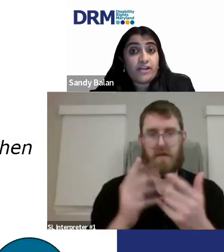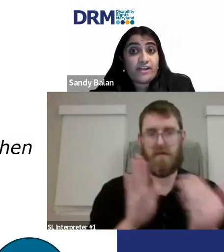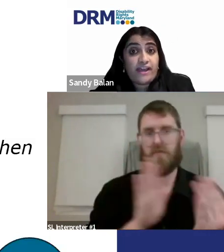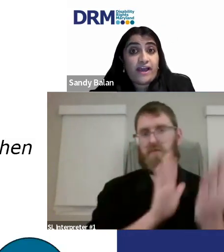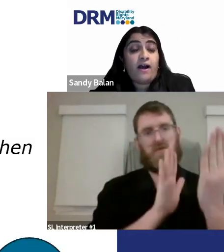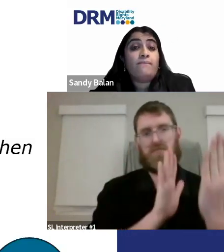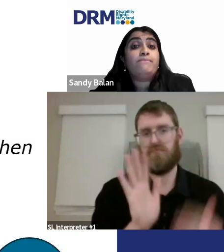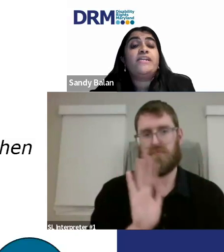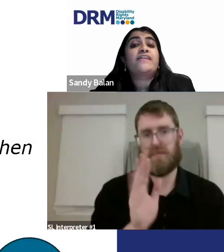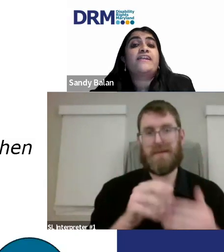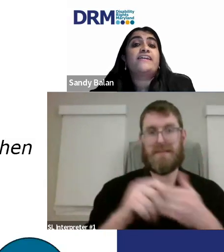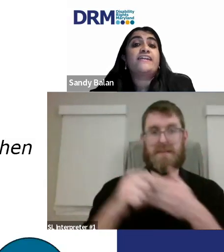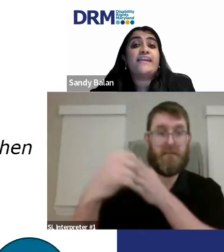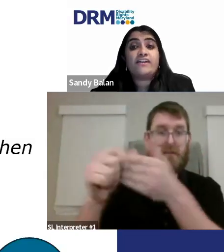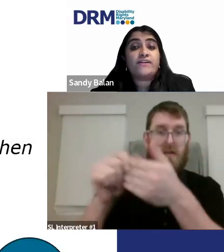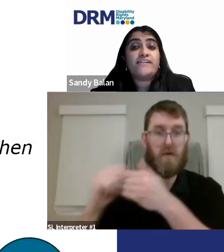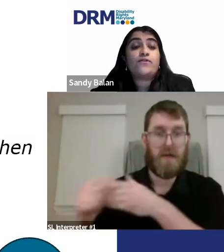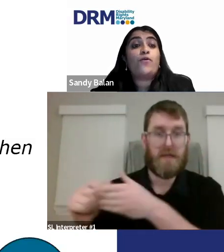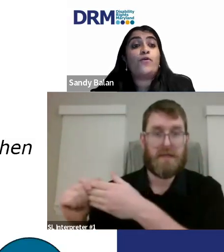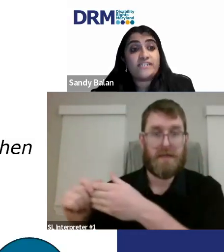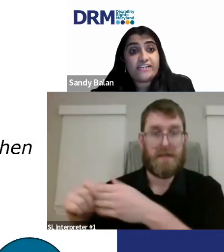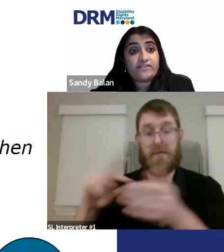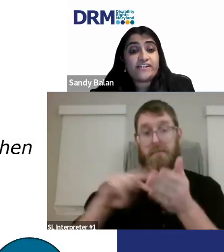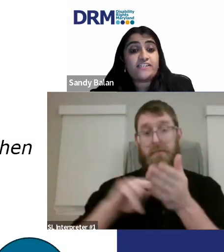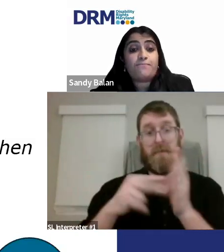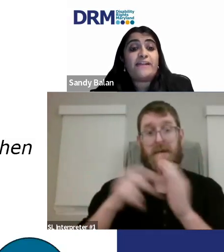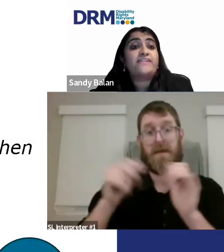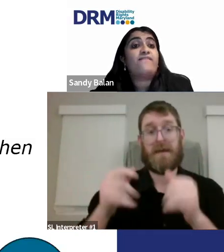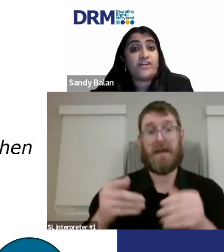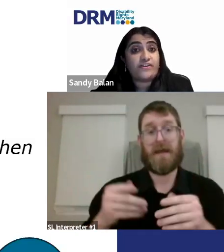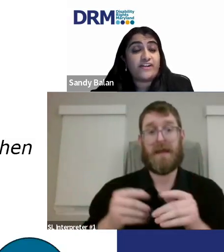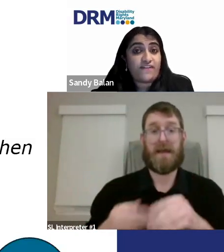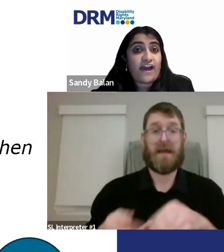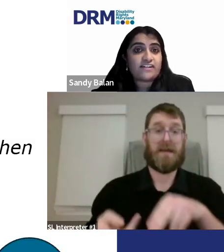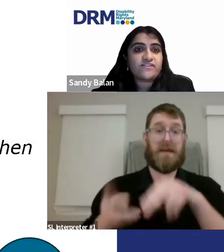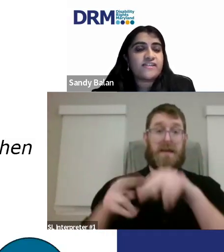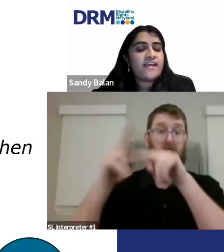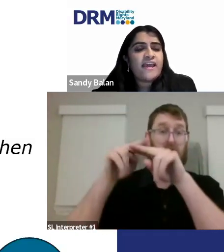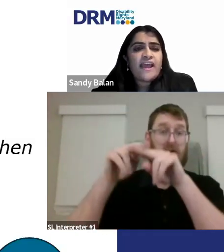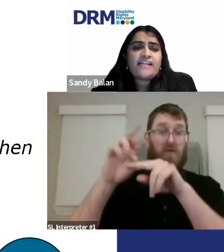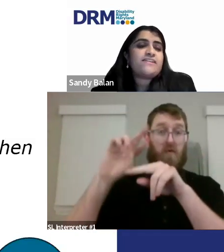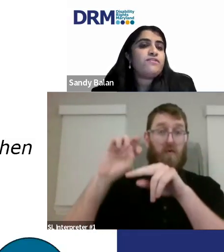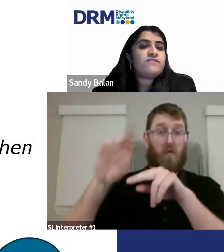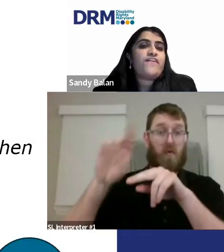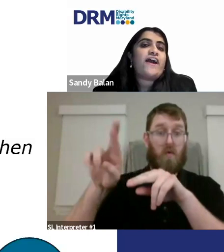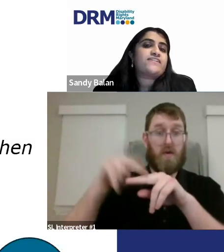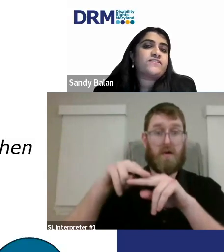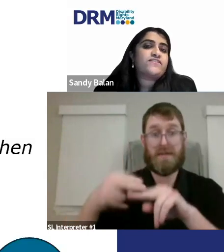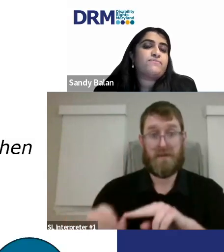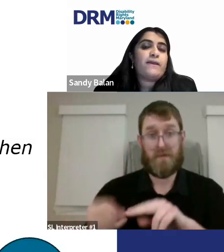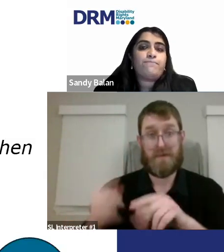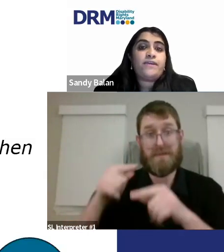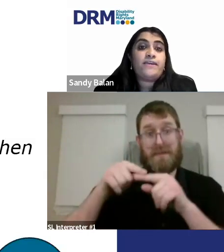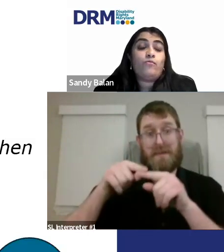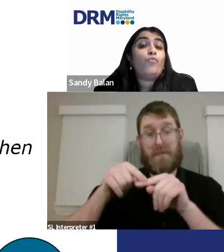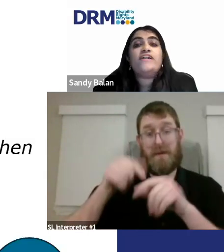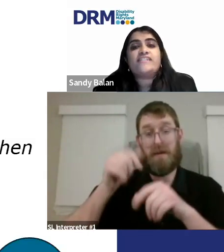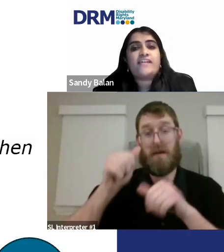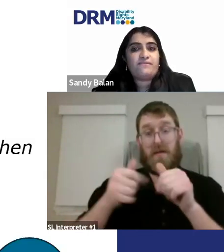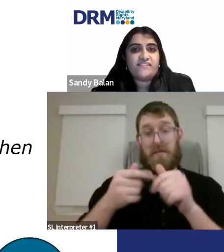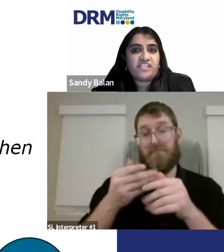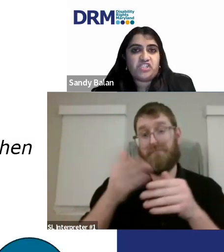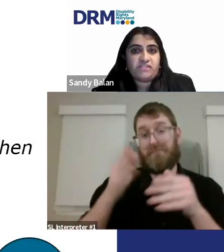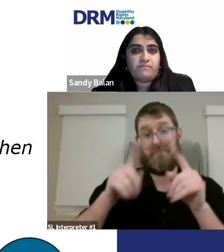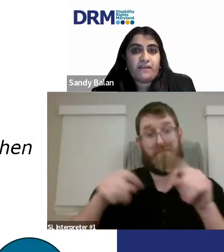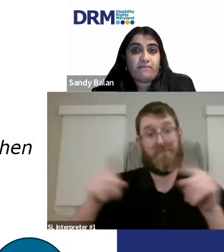It's fluid, meaning that it can increase or decrease depending on various factors. And some of those factors might be